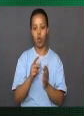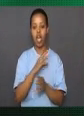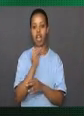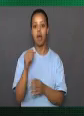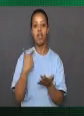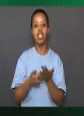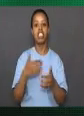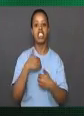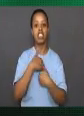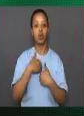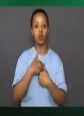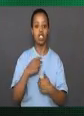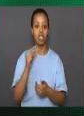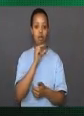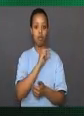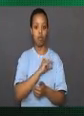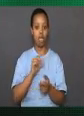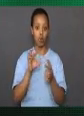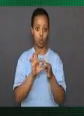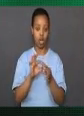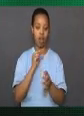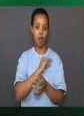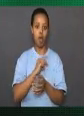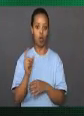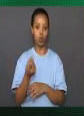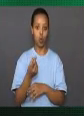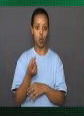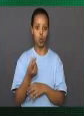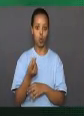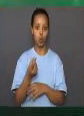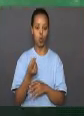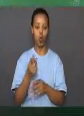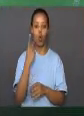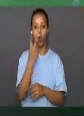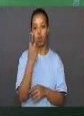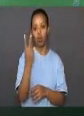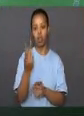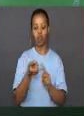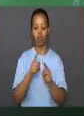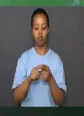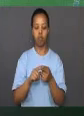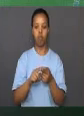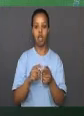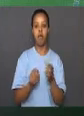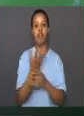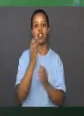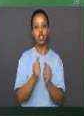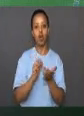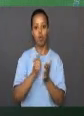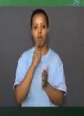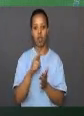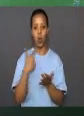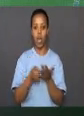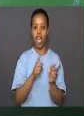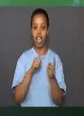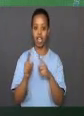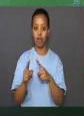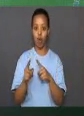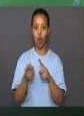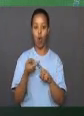to engage in pair bond formation. This is when a relationship